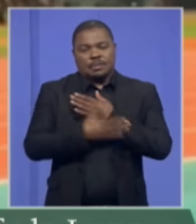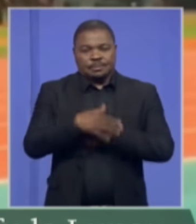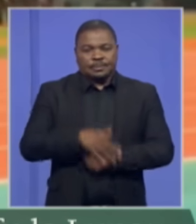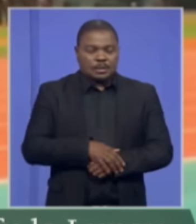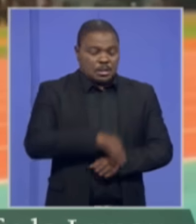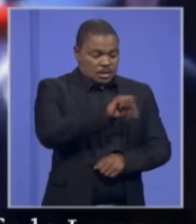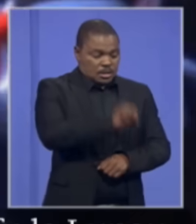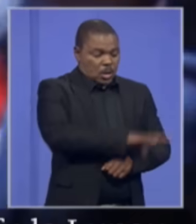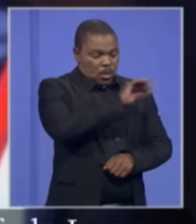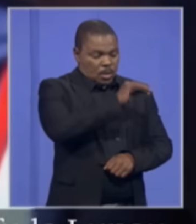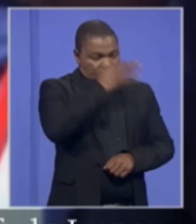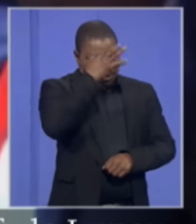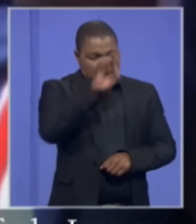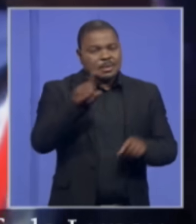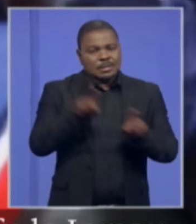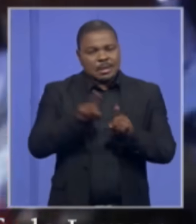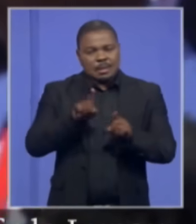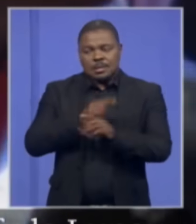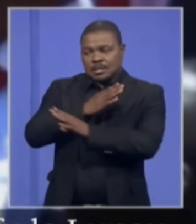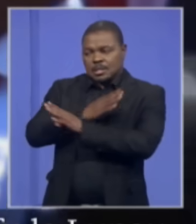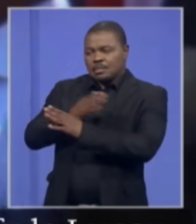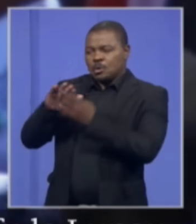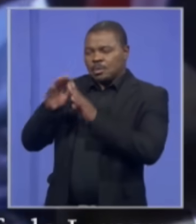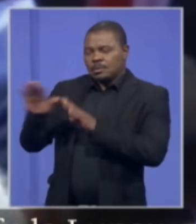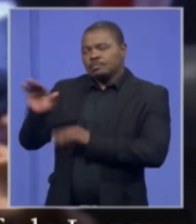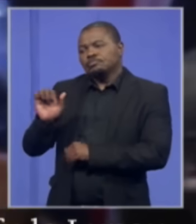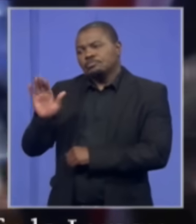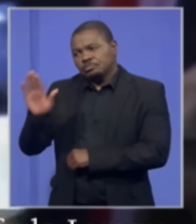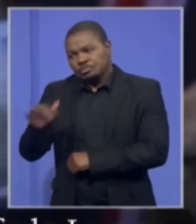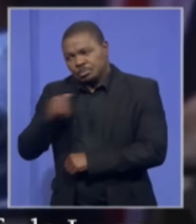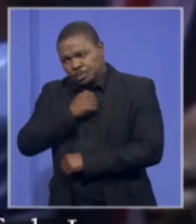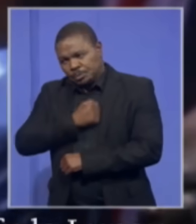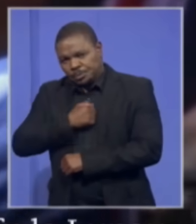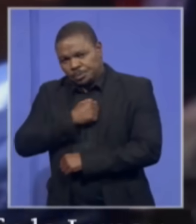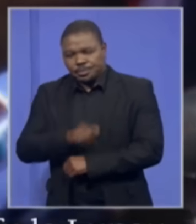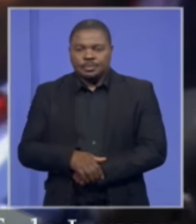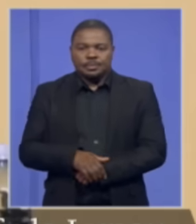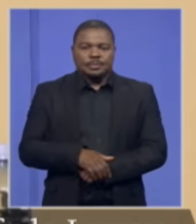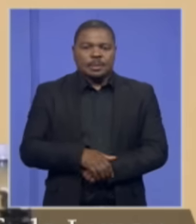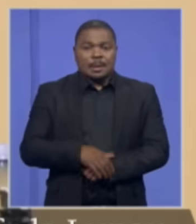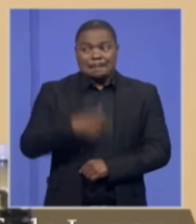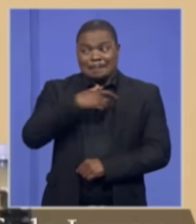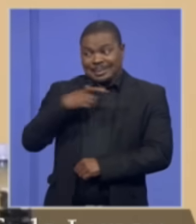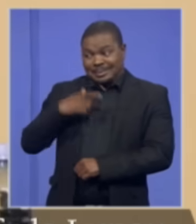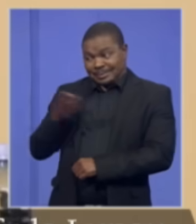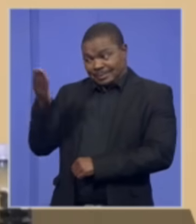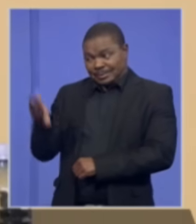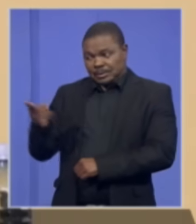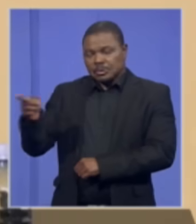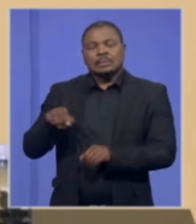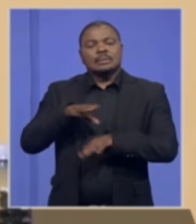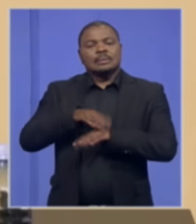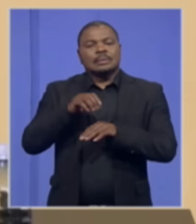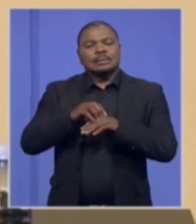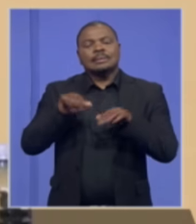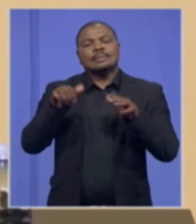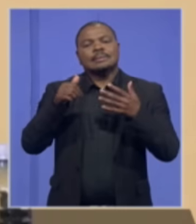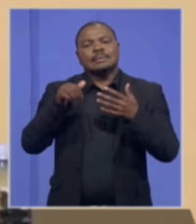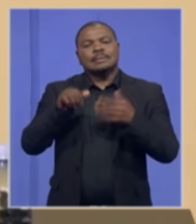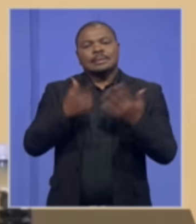o fitisitse matshidiso ho baahi ba Zambia. President Edgar Lungu was 68 years of